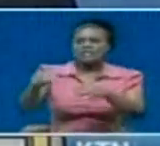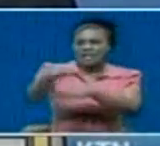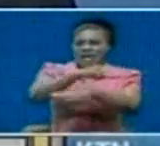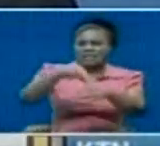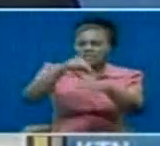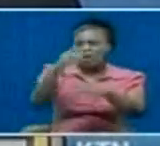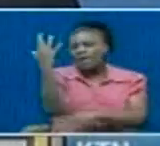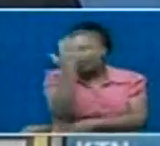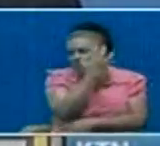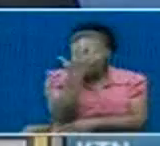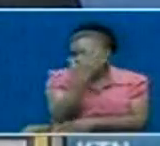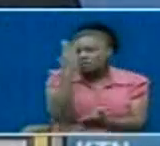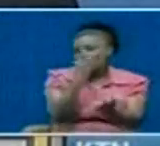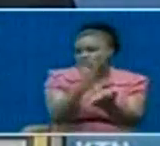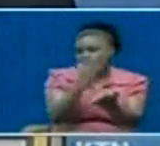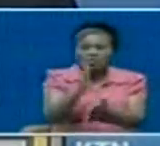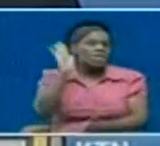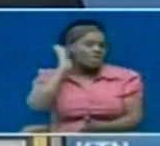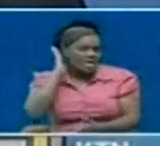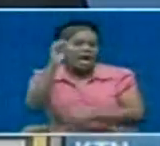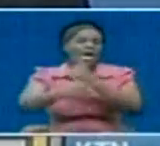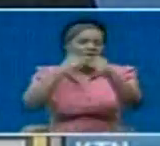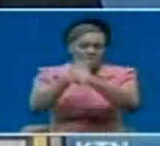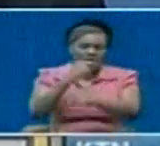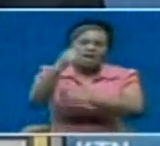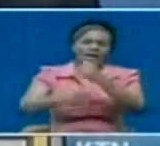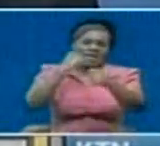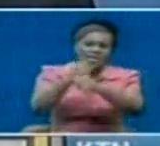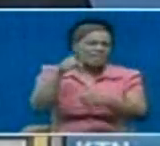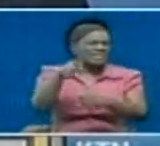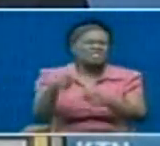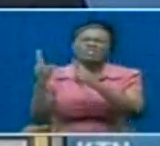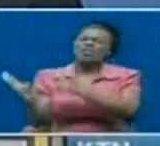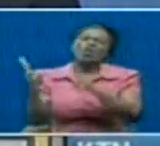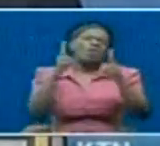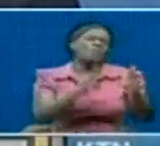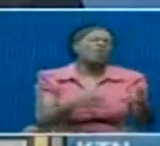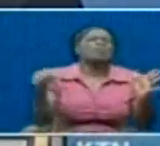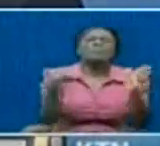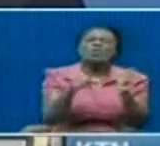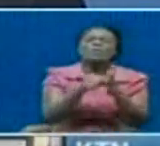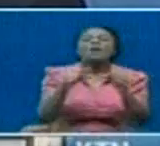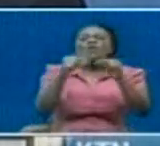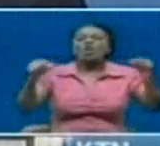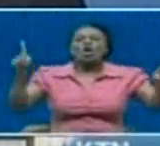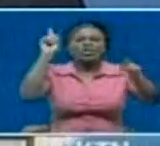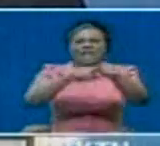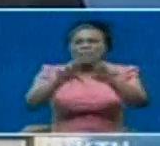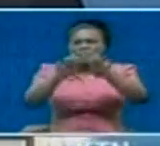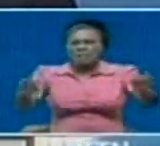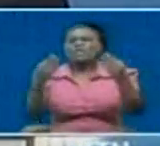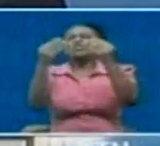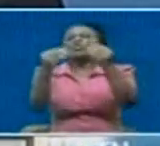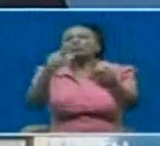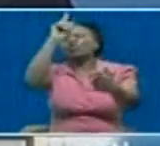national embarrassment. And indeed, we have had this year in, year out. To Kenyans, it's a perennial problem. What long-term measures are we putting in place to ensure